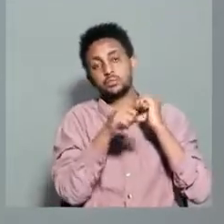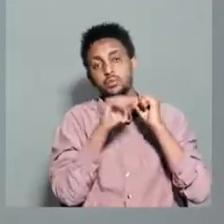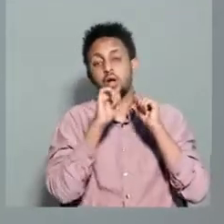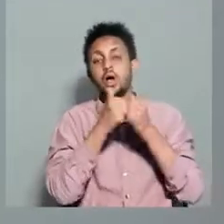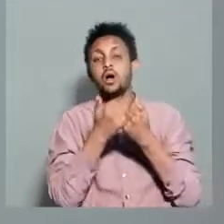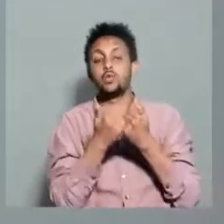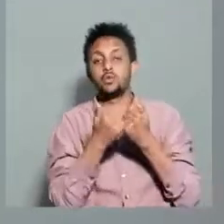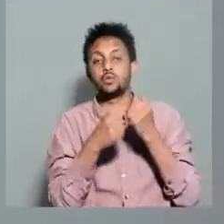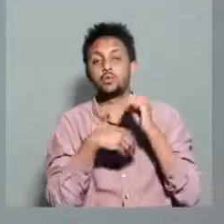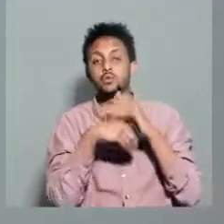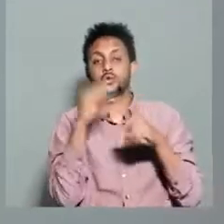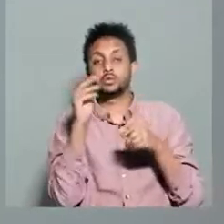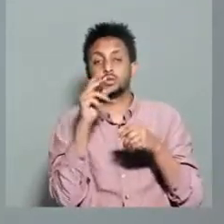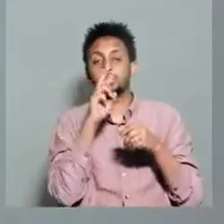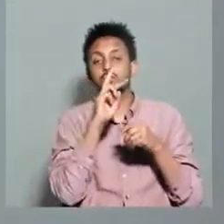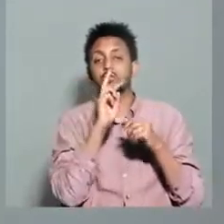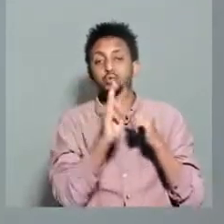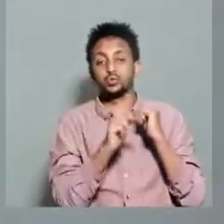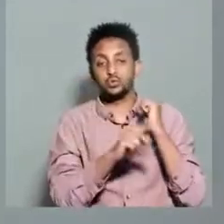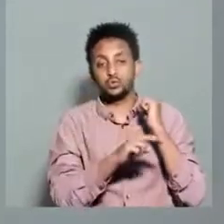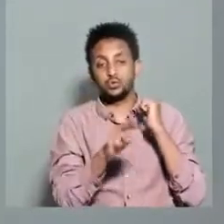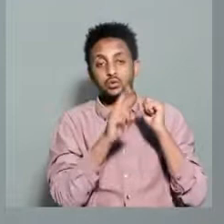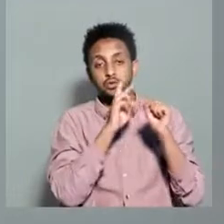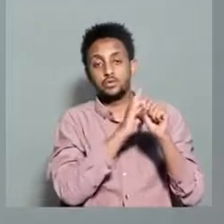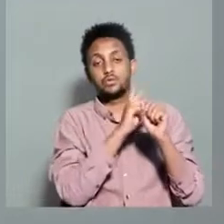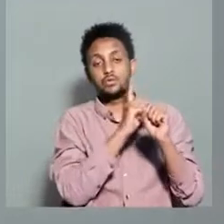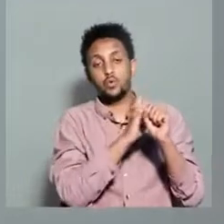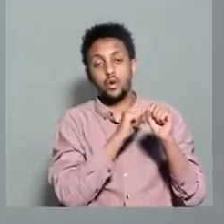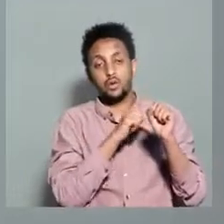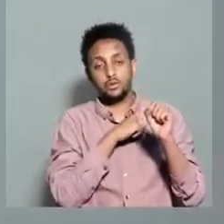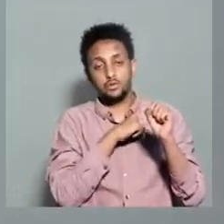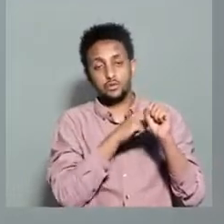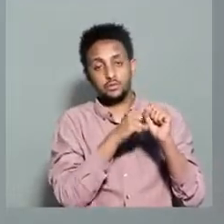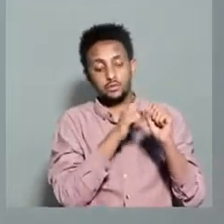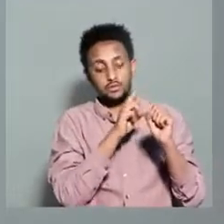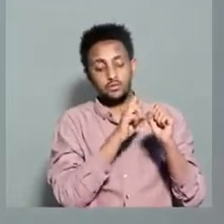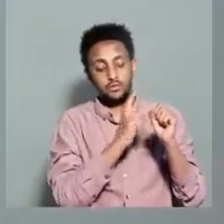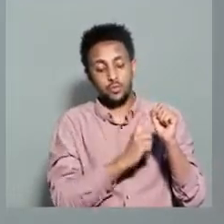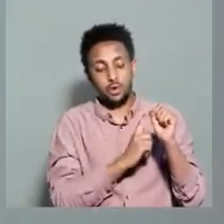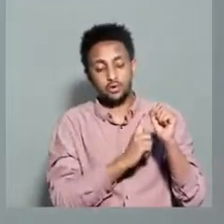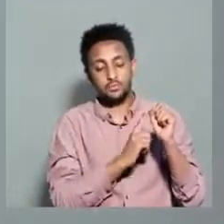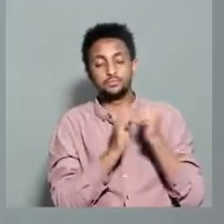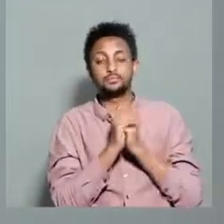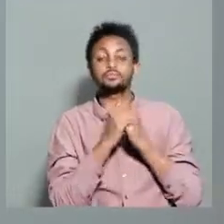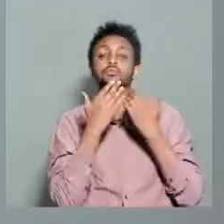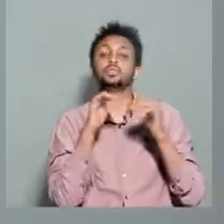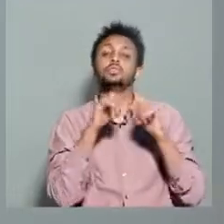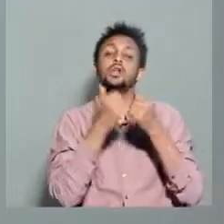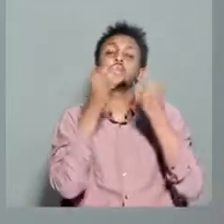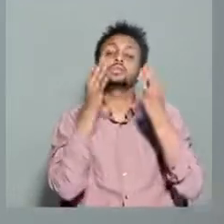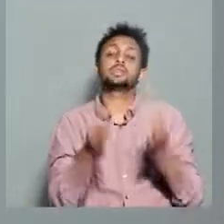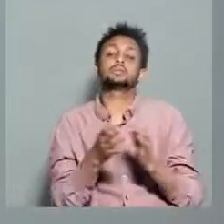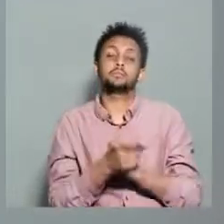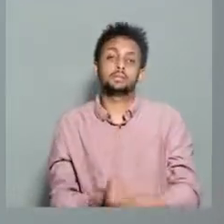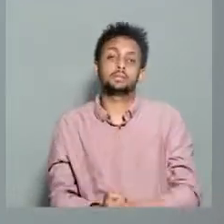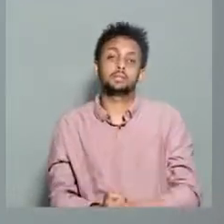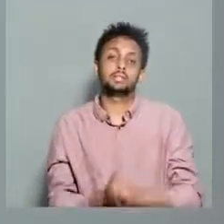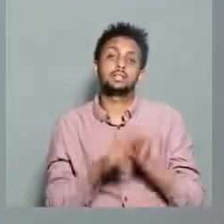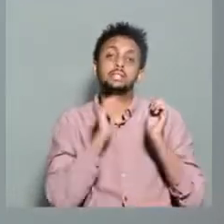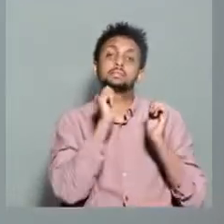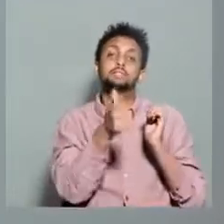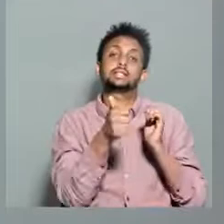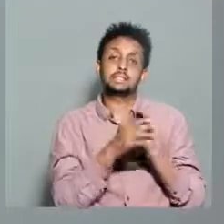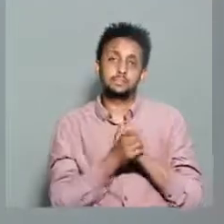pipe? V2, we can call it V2. Here you have the water flows at a rate of V1. So how do we determine the speed